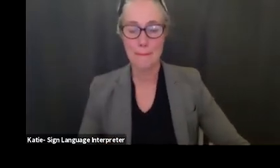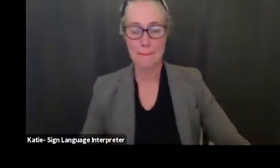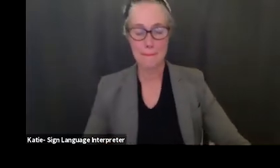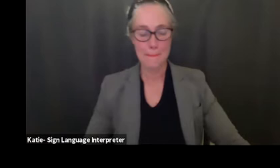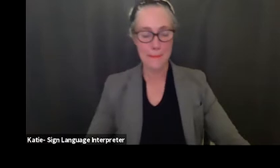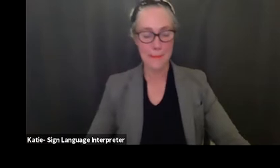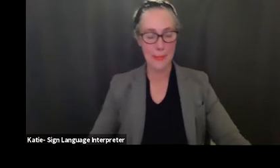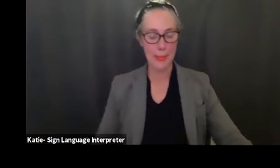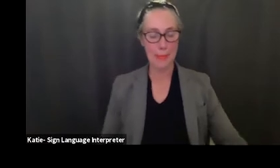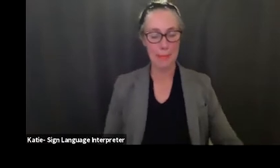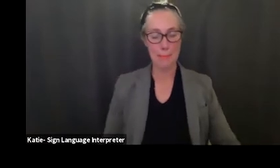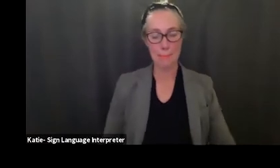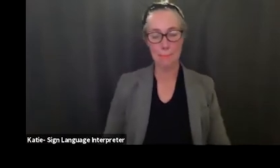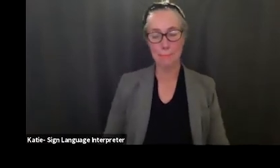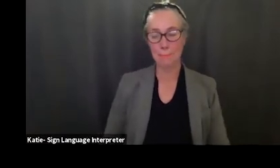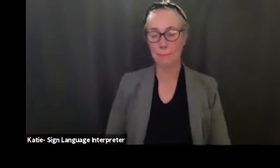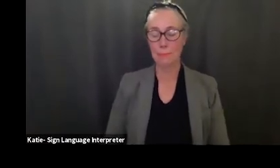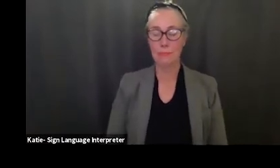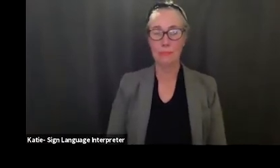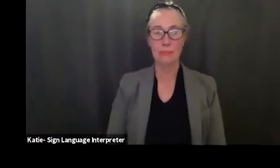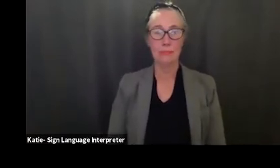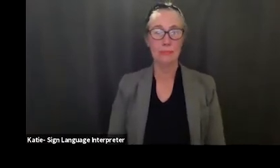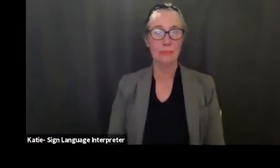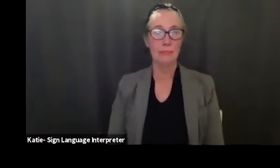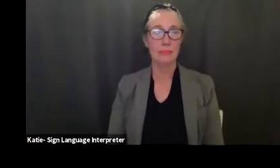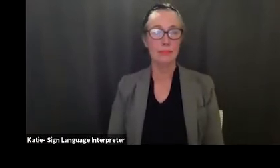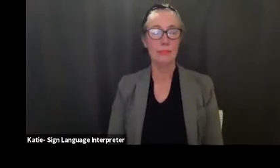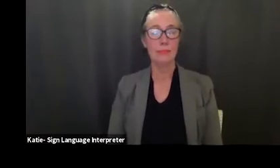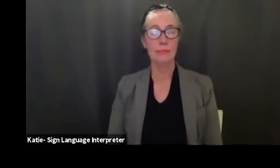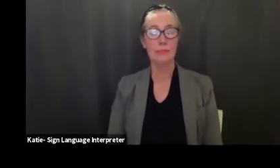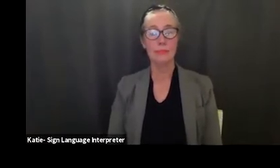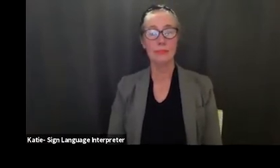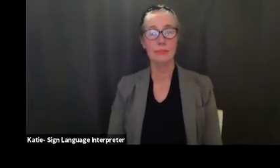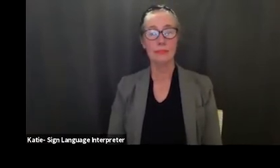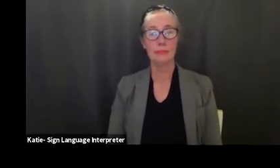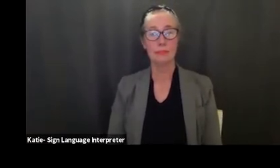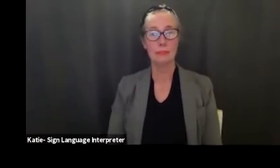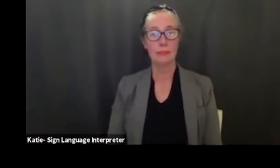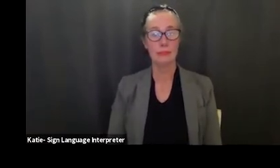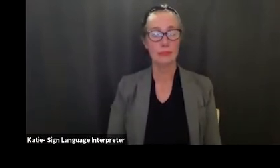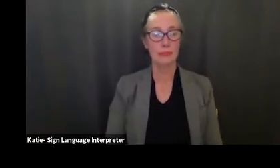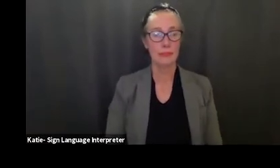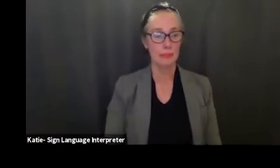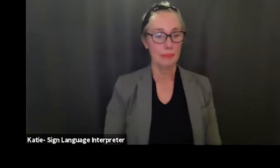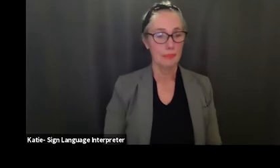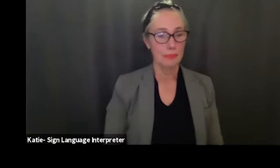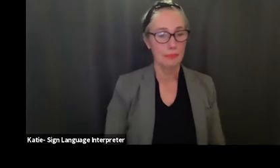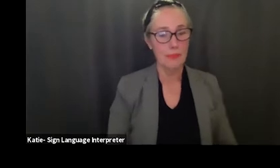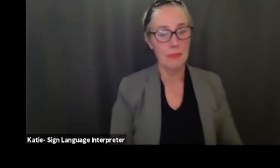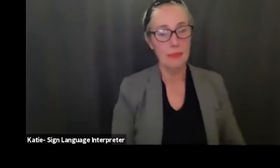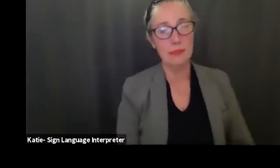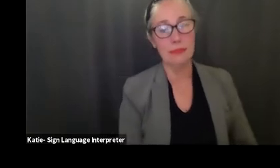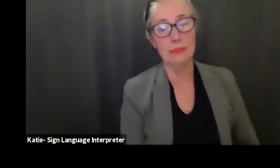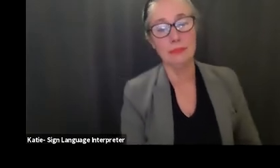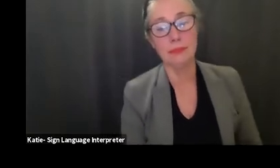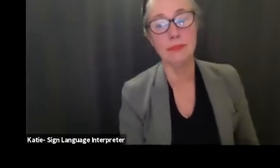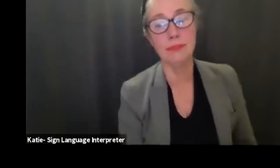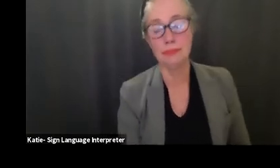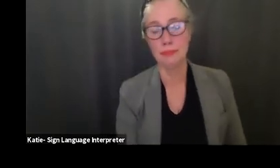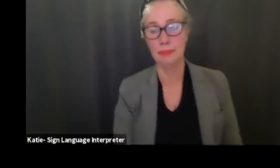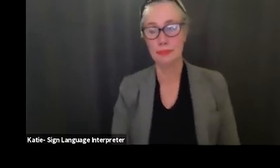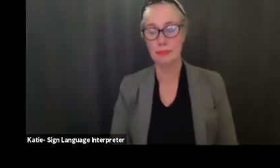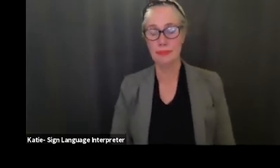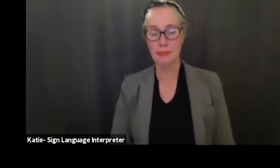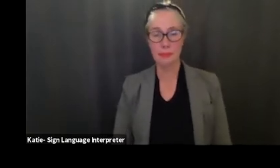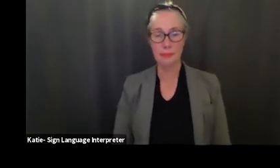si no es bilingüe tendrá que elegir su idioma para escuchar la interpretación si está usando una computadora va a ver un icono